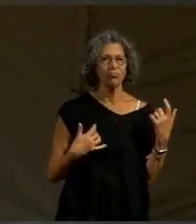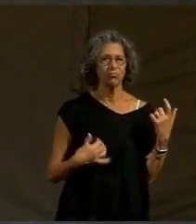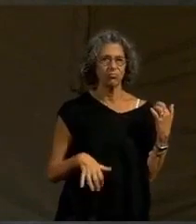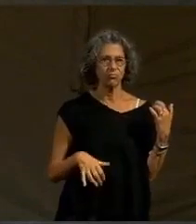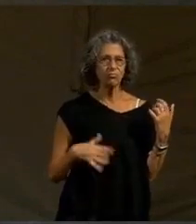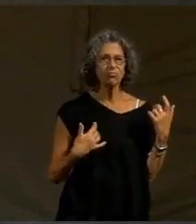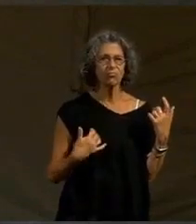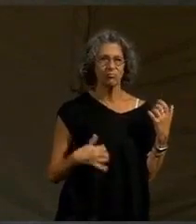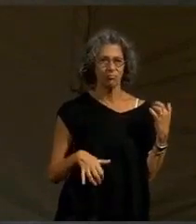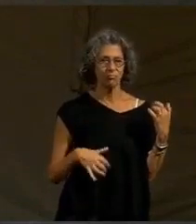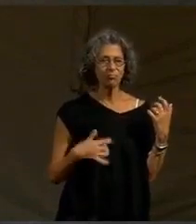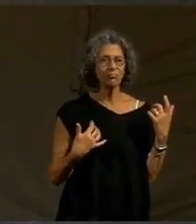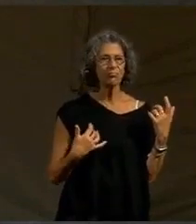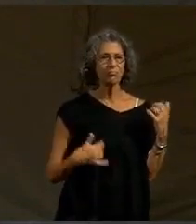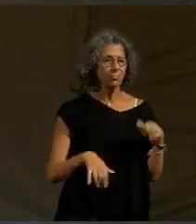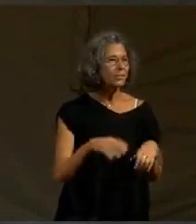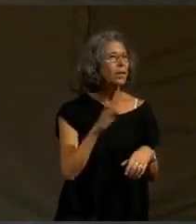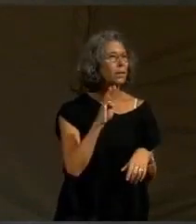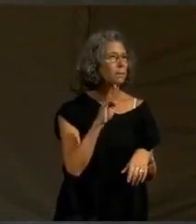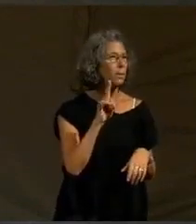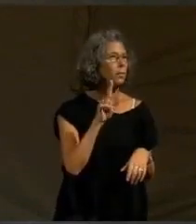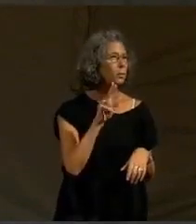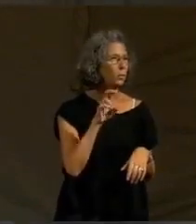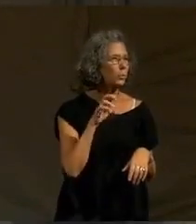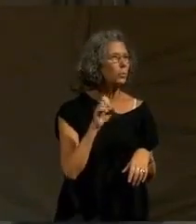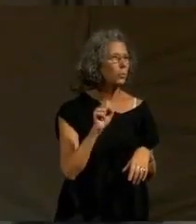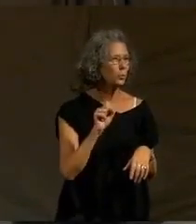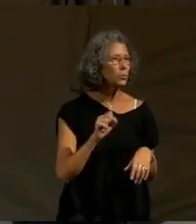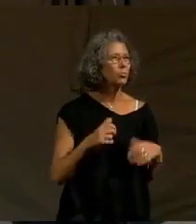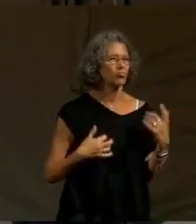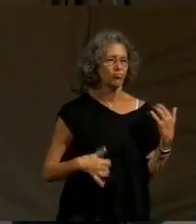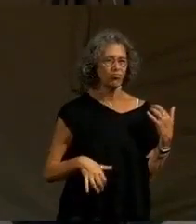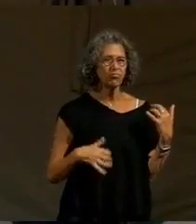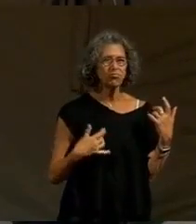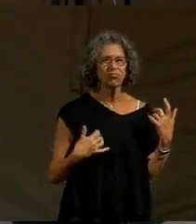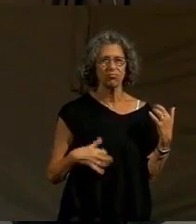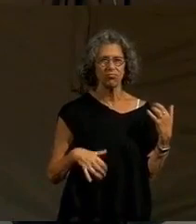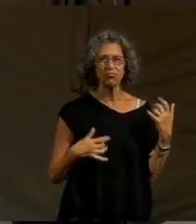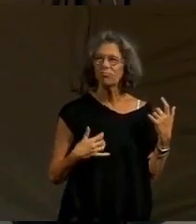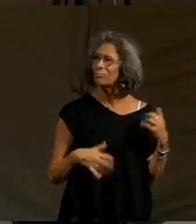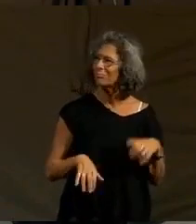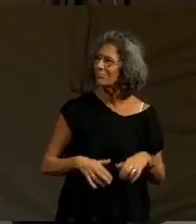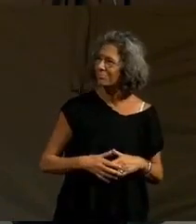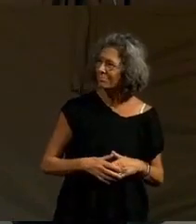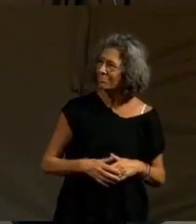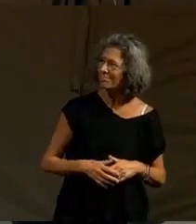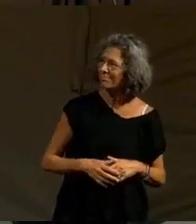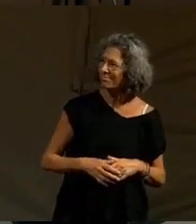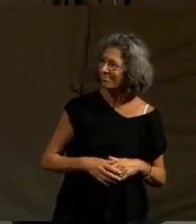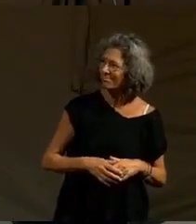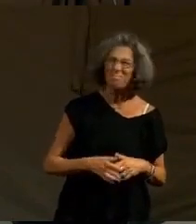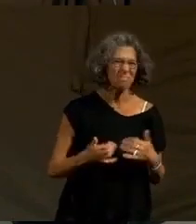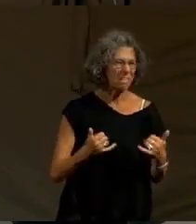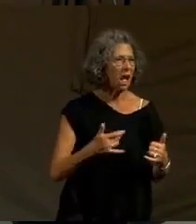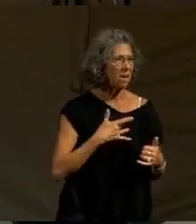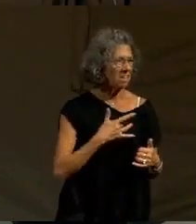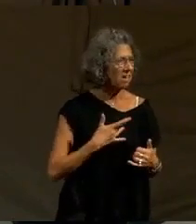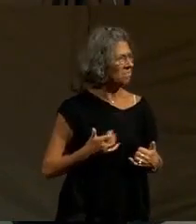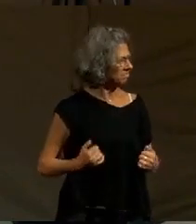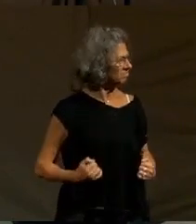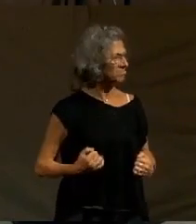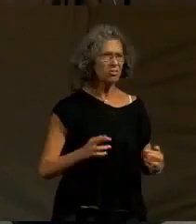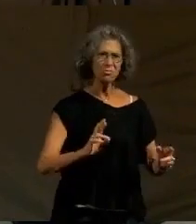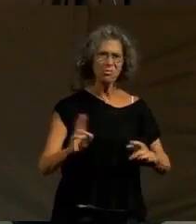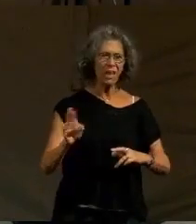That was the blues. Armed with those two chords, I figured I was pretty much ready for a professional career, if you know what I